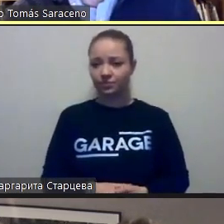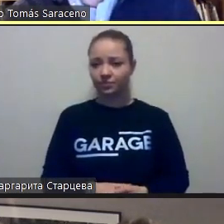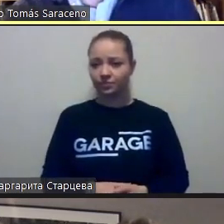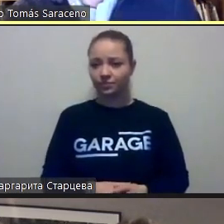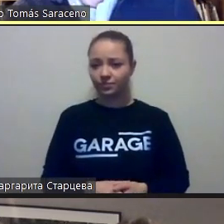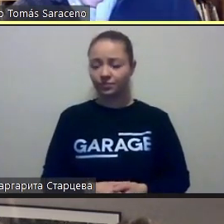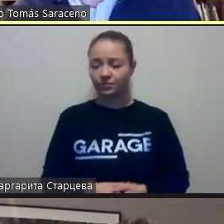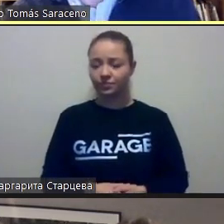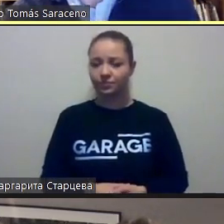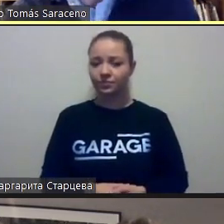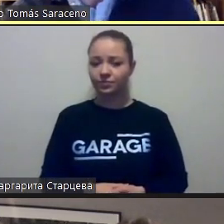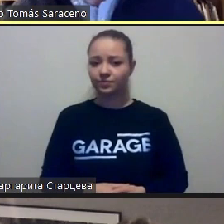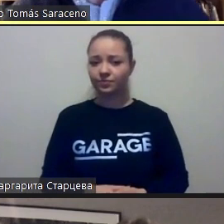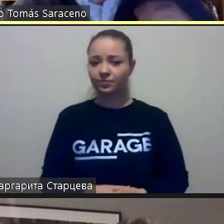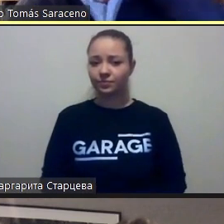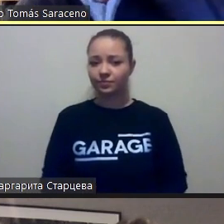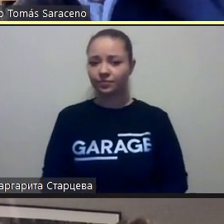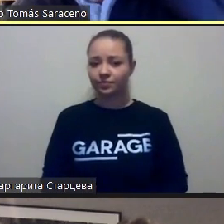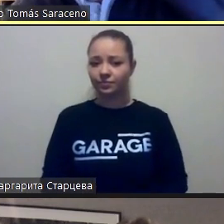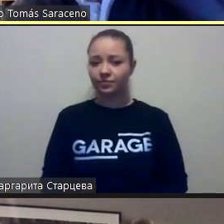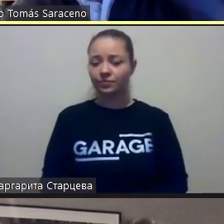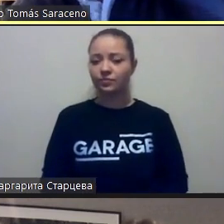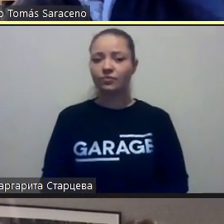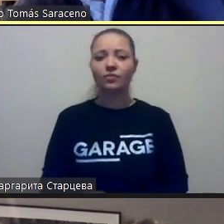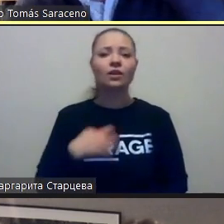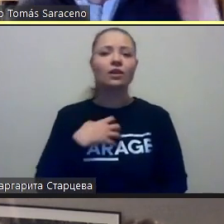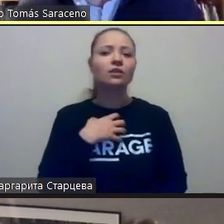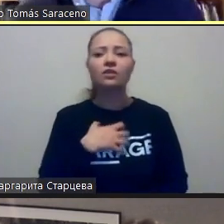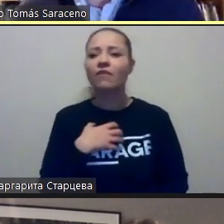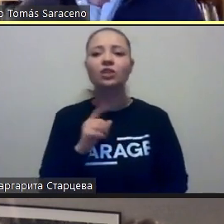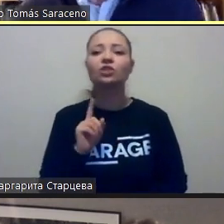might be interested, there are so many possibilities,